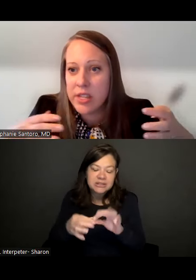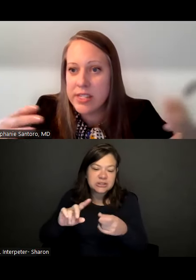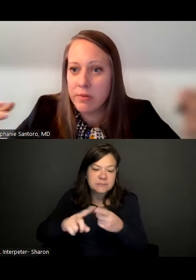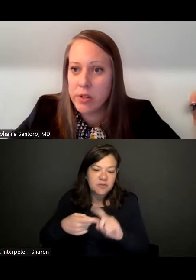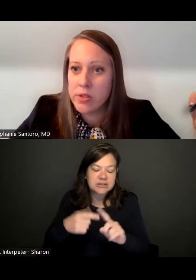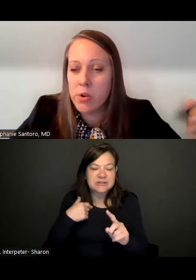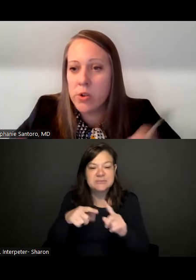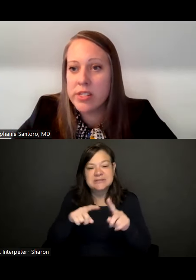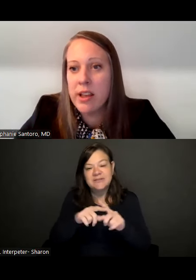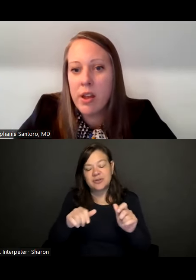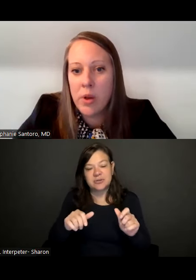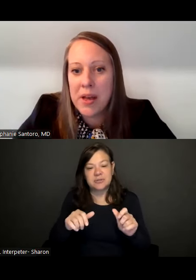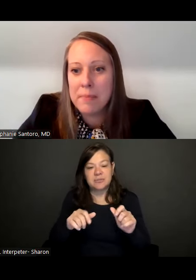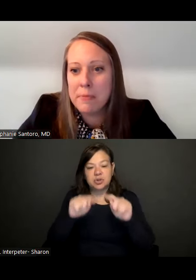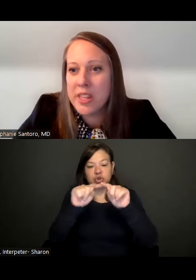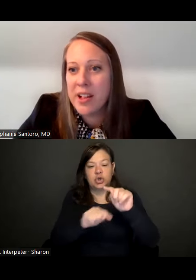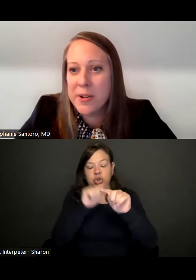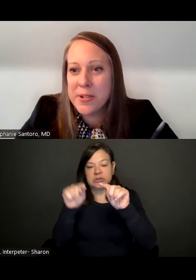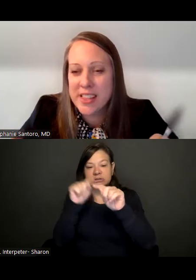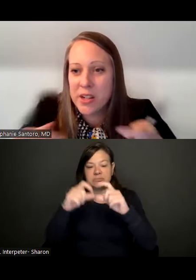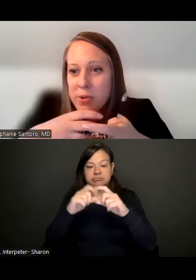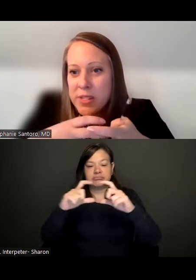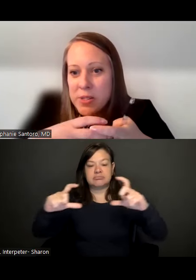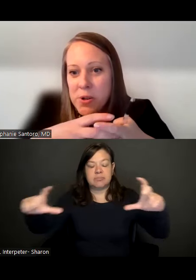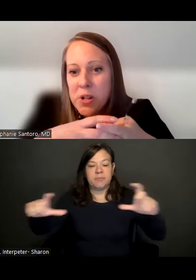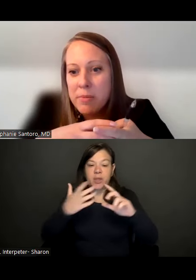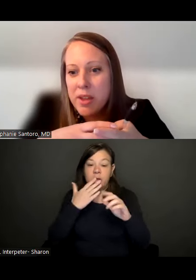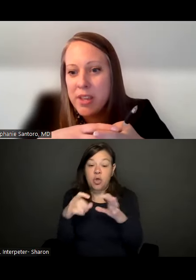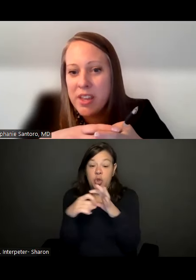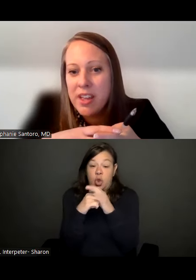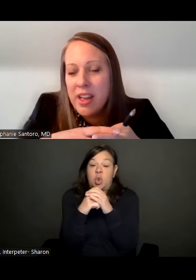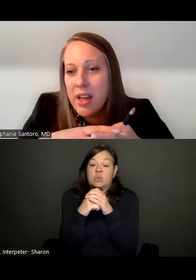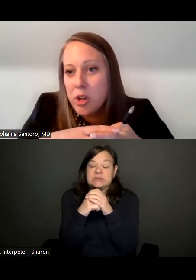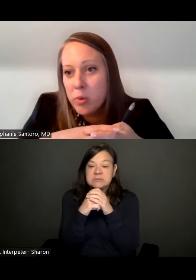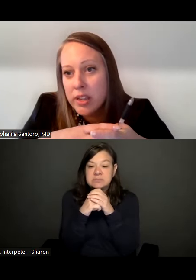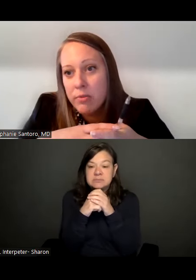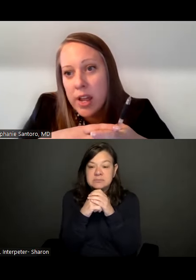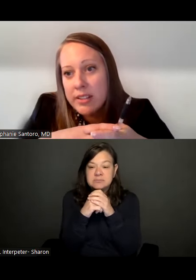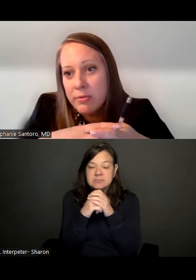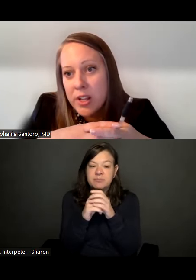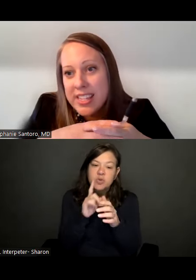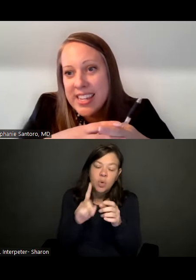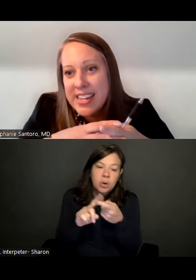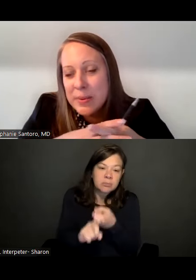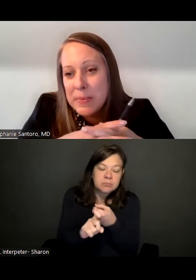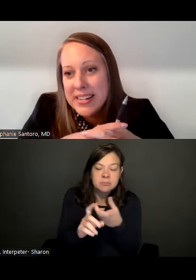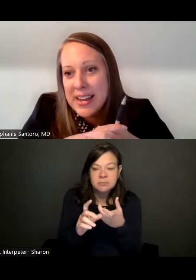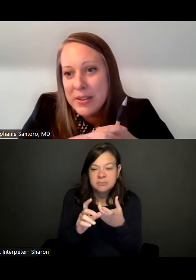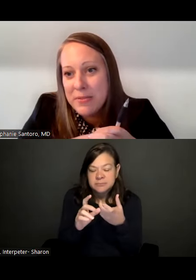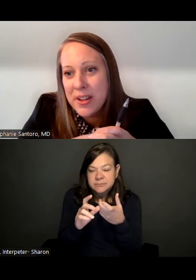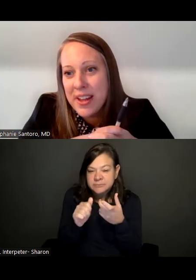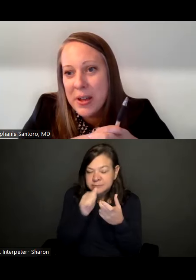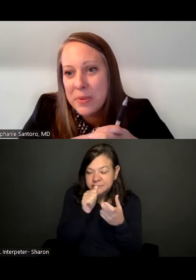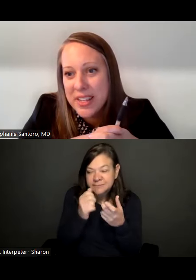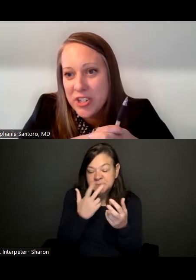is there are these different circles with colors, and the closest circle are maybe your really friendly, intimate kind